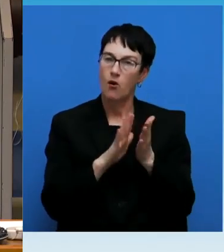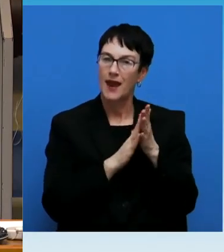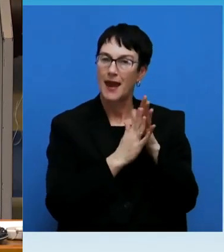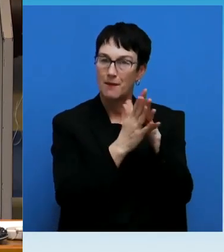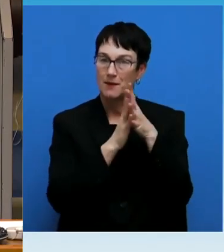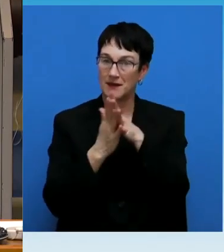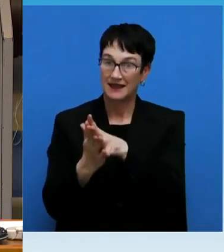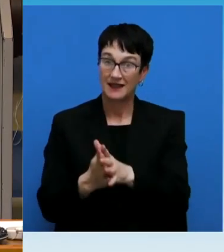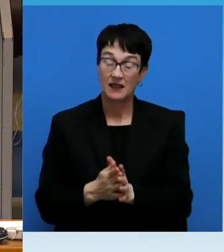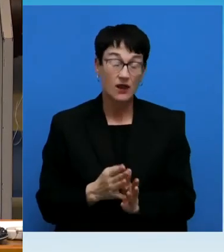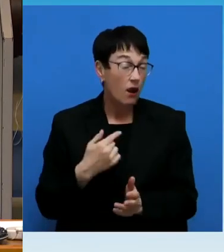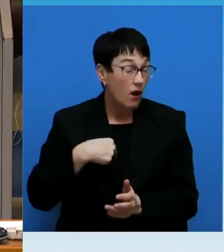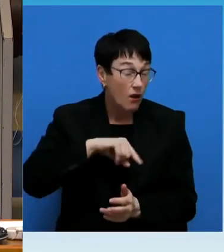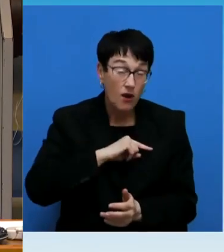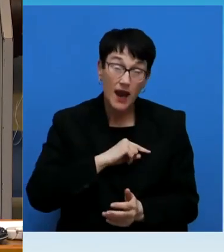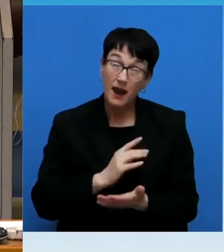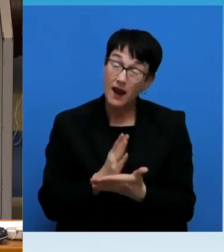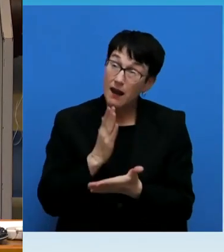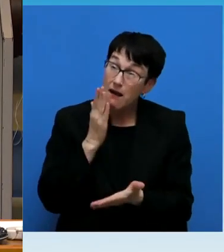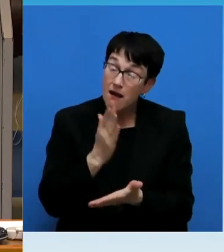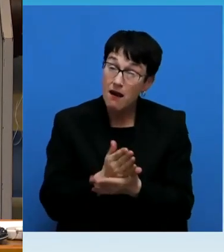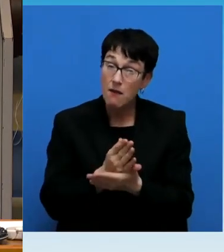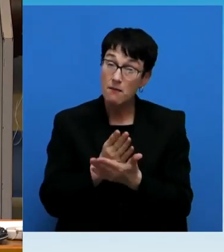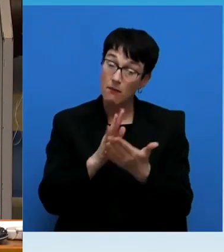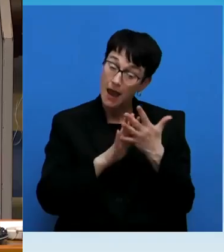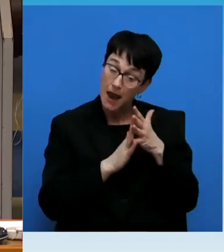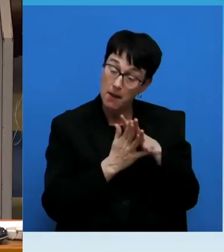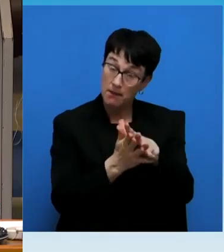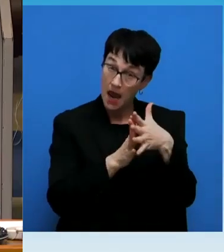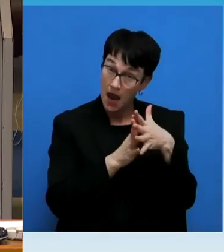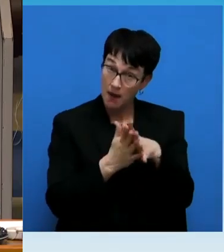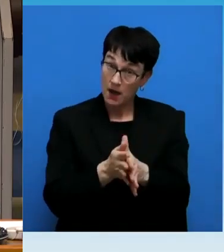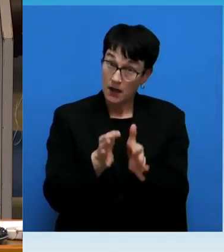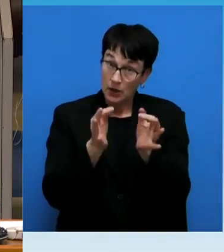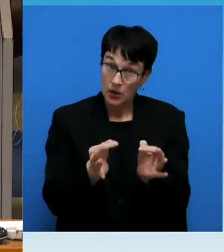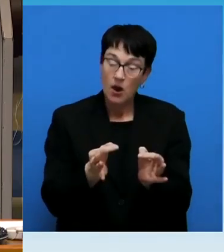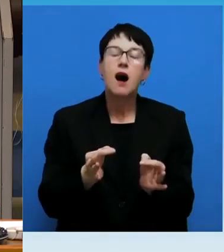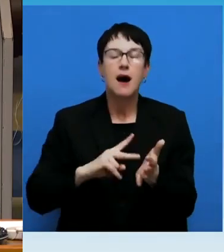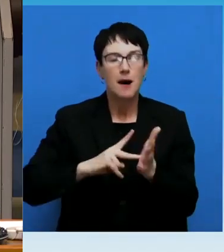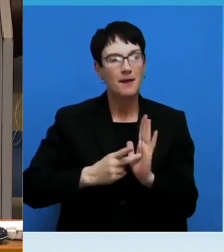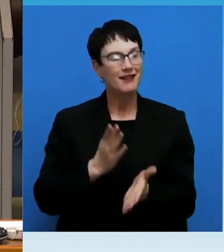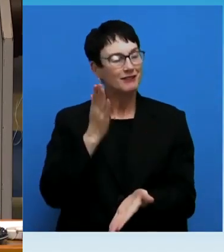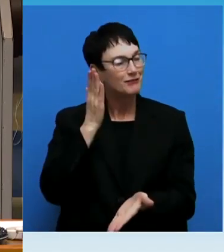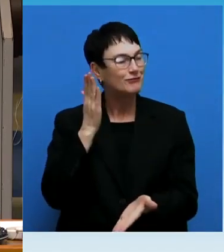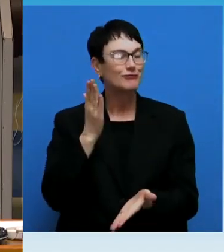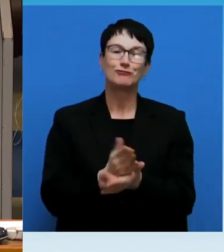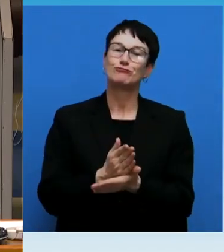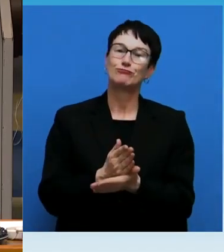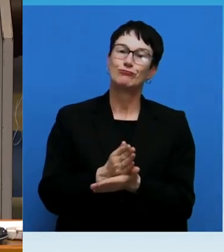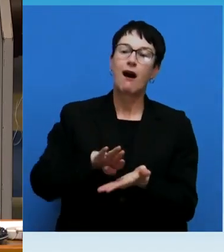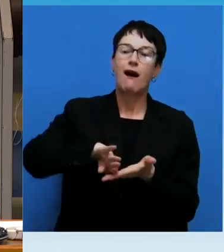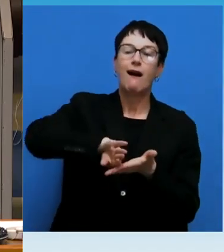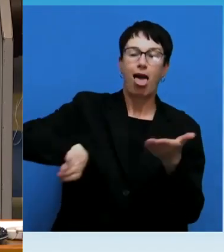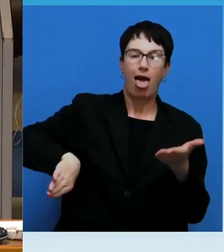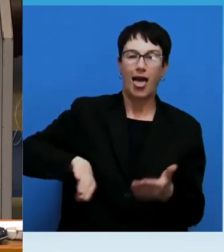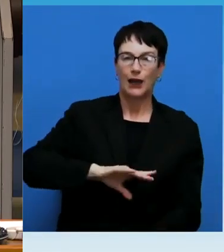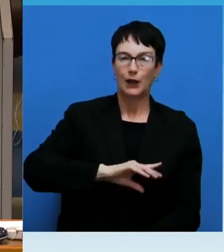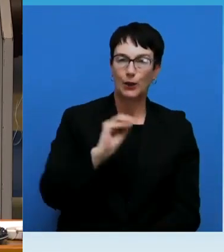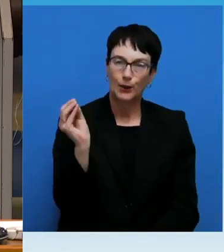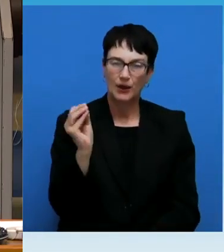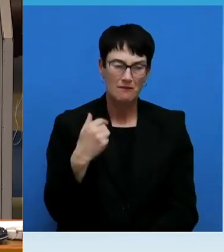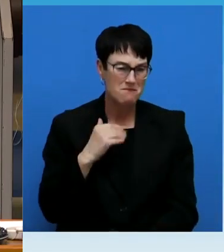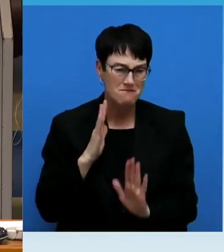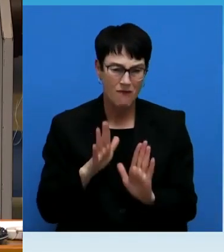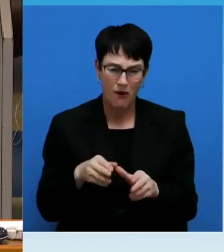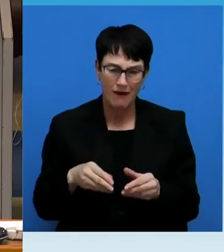absolutely no one behind. This does mean inclusive food systems, equitable access to affordable clean energy, accessible